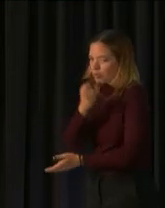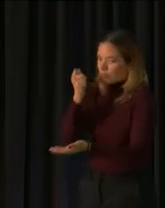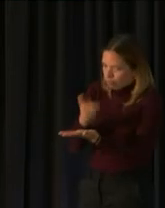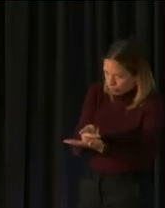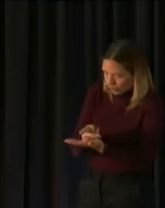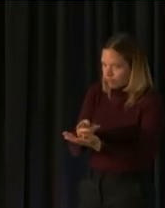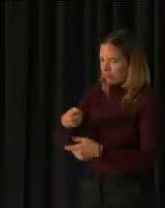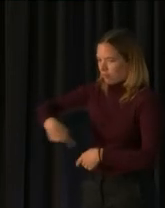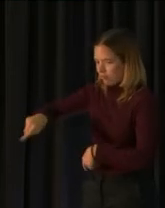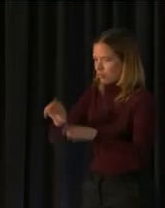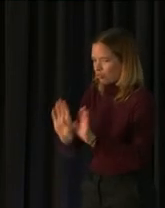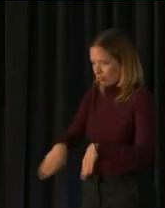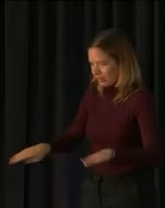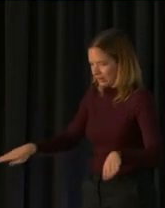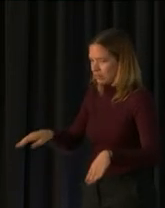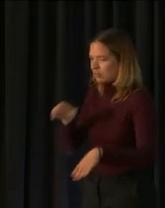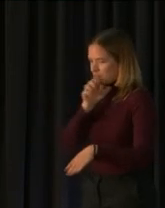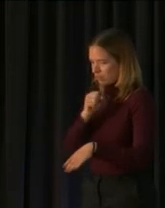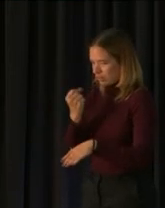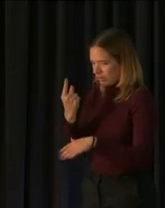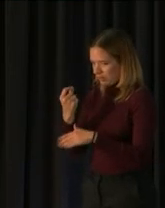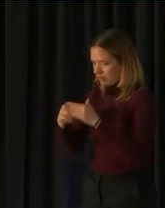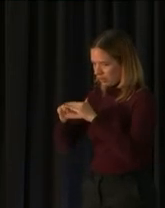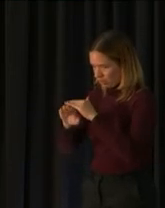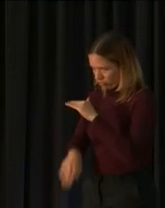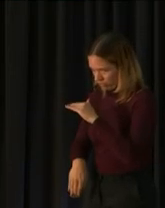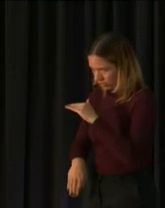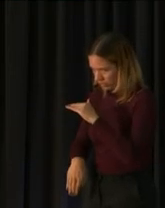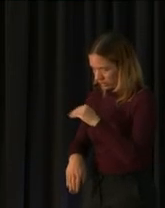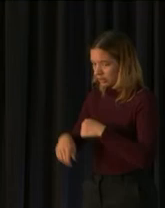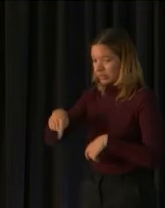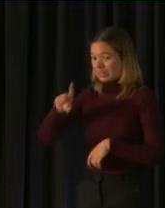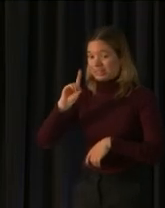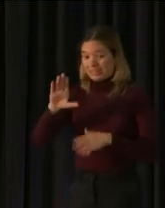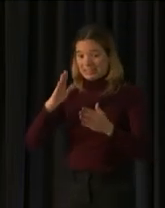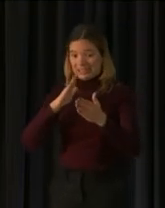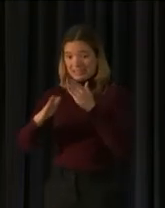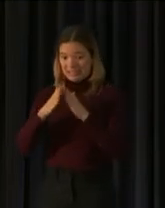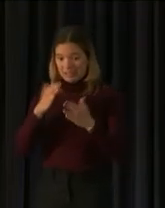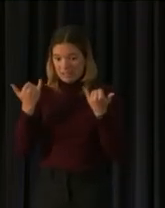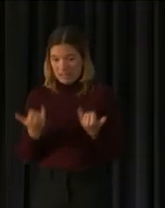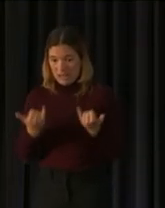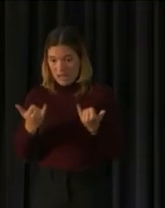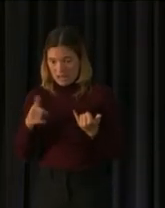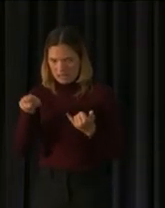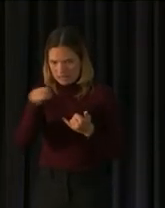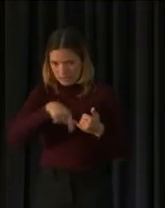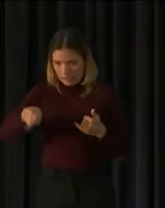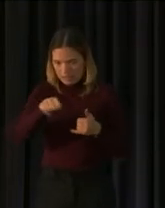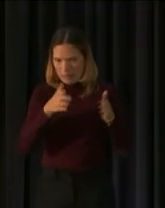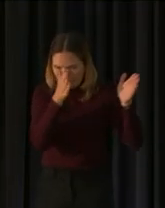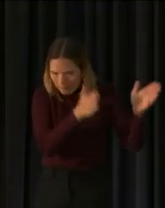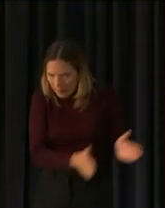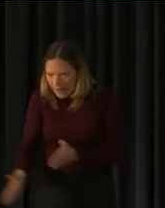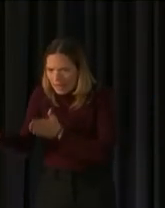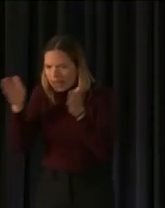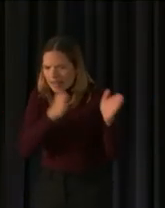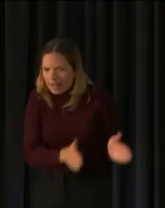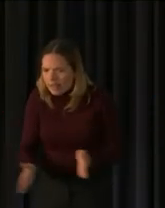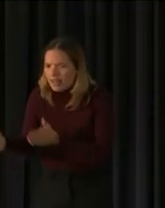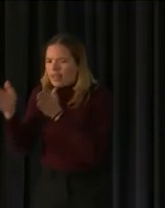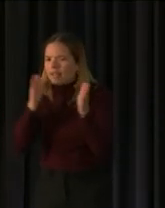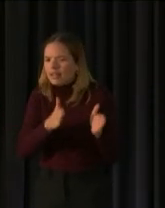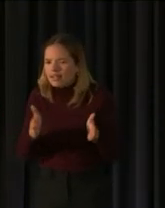are currently discussing plans for distribution that will allow us to get as many of our 5 to